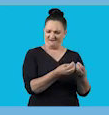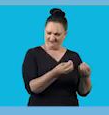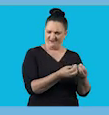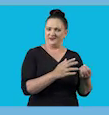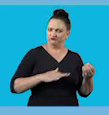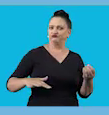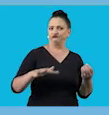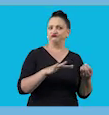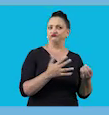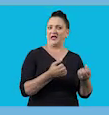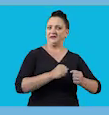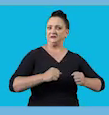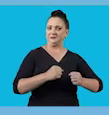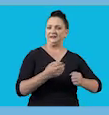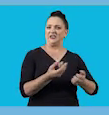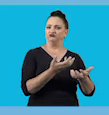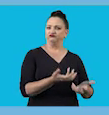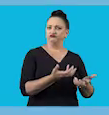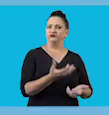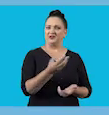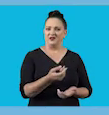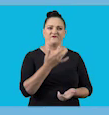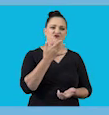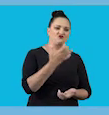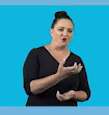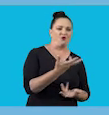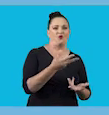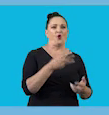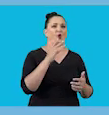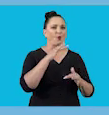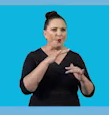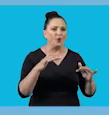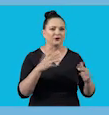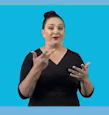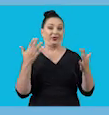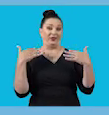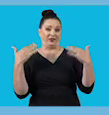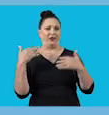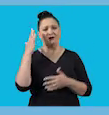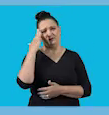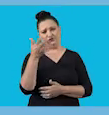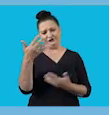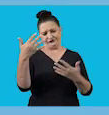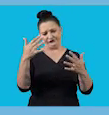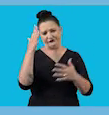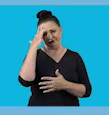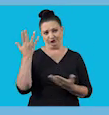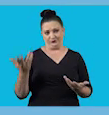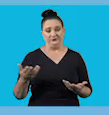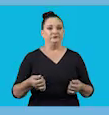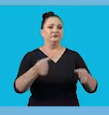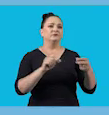that is taking up space and having mass. And we can give examples, those being rocks, water, and air. I know that you know